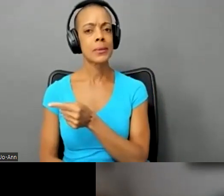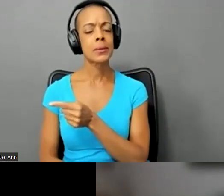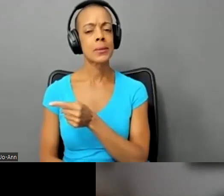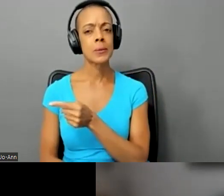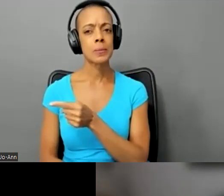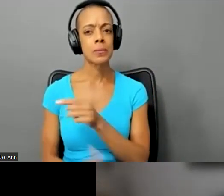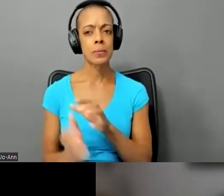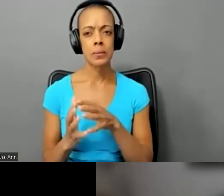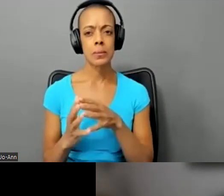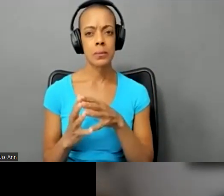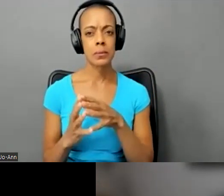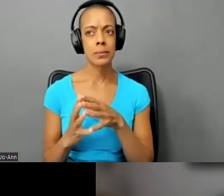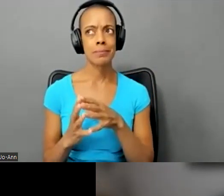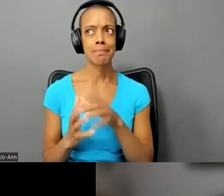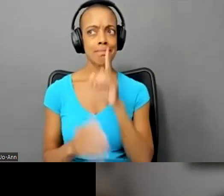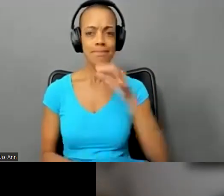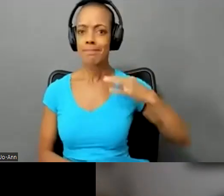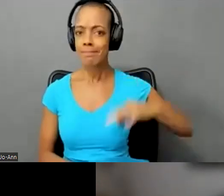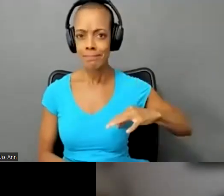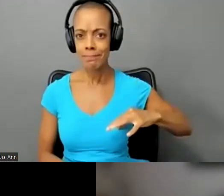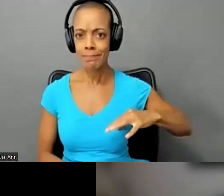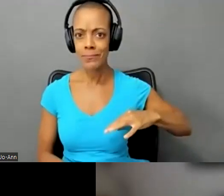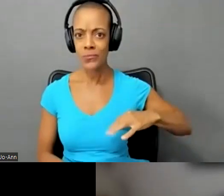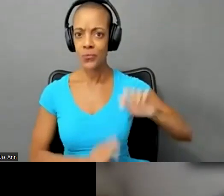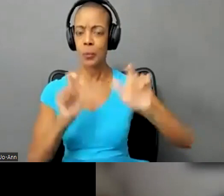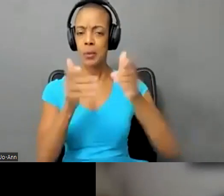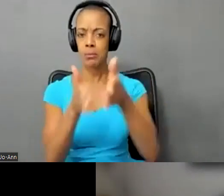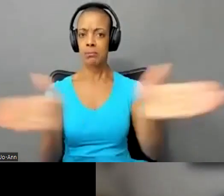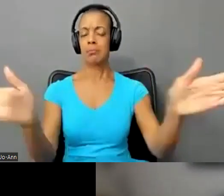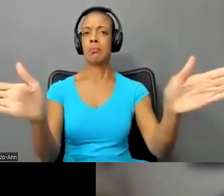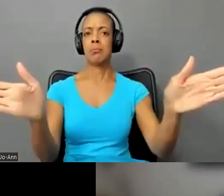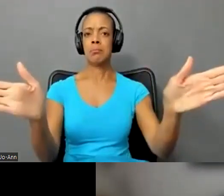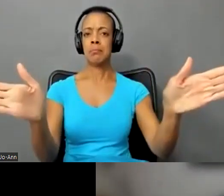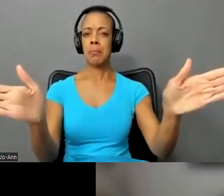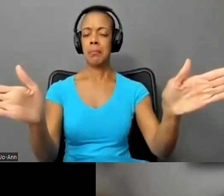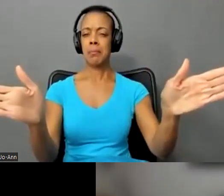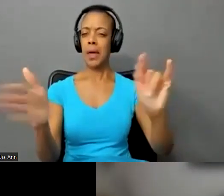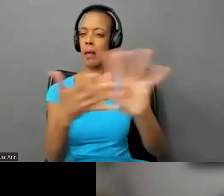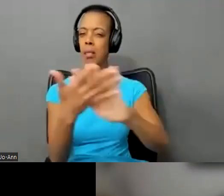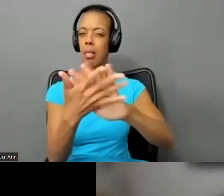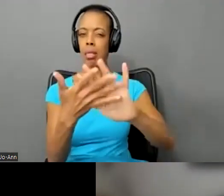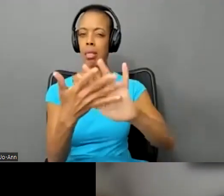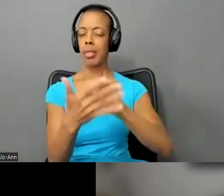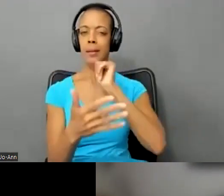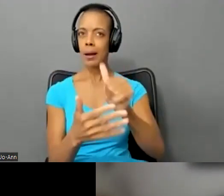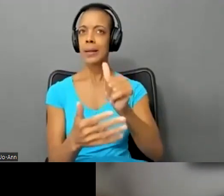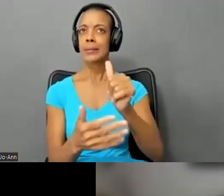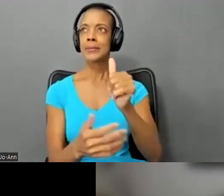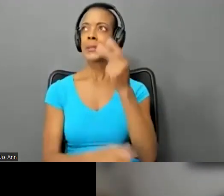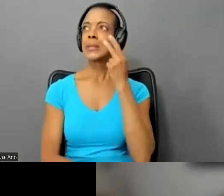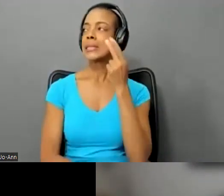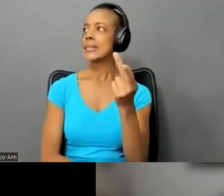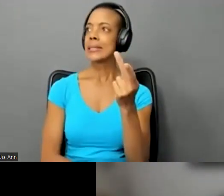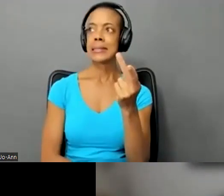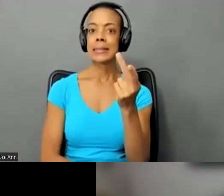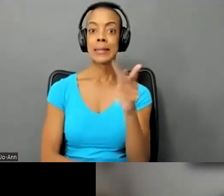again, I think isn't really helpful to general public, right? Then they don't necessarily see all of the